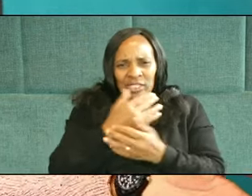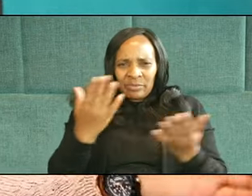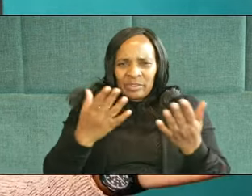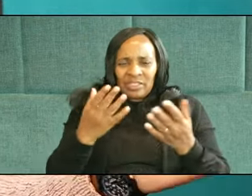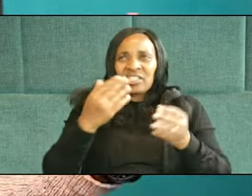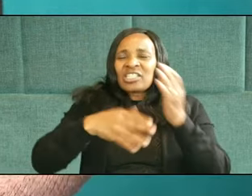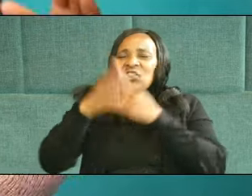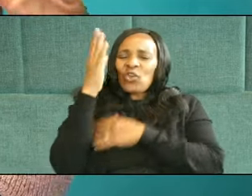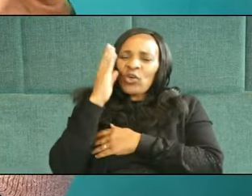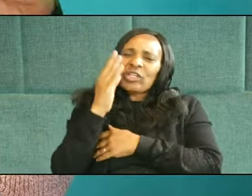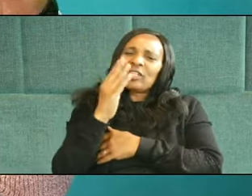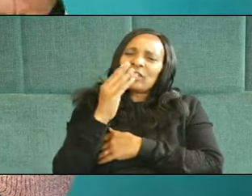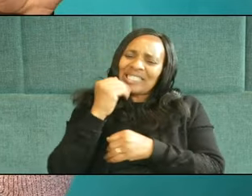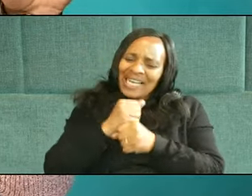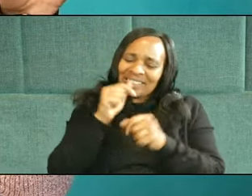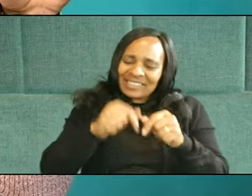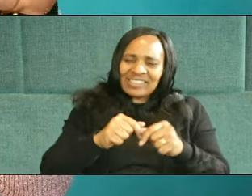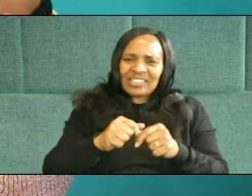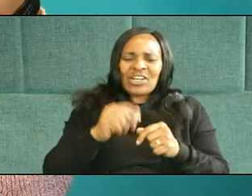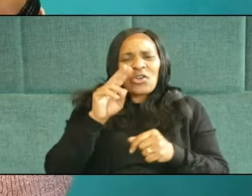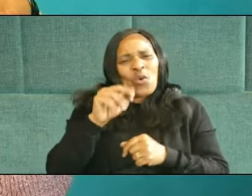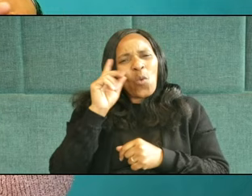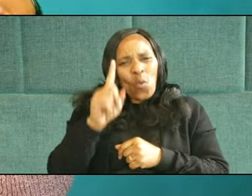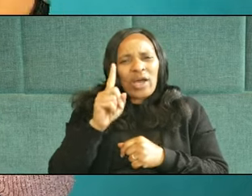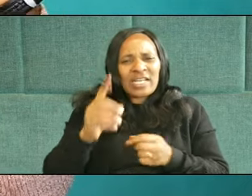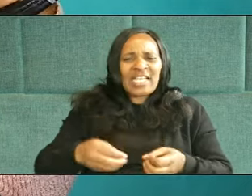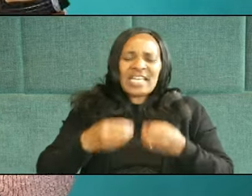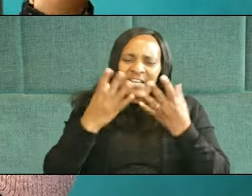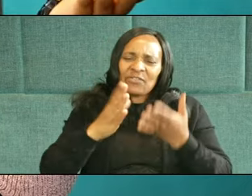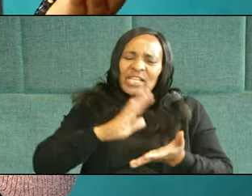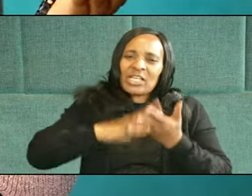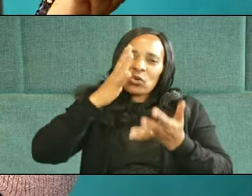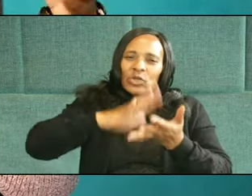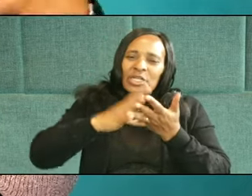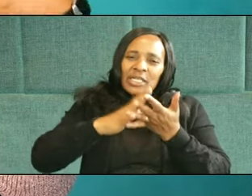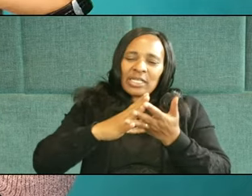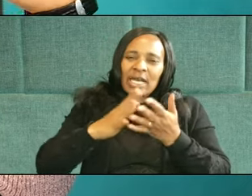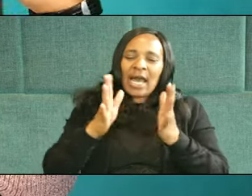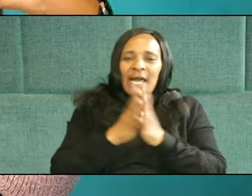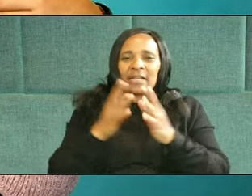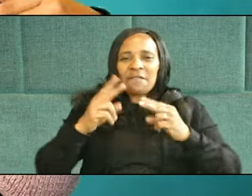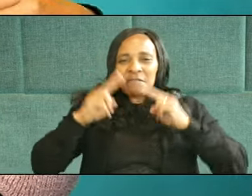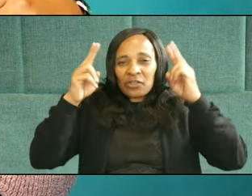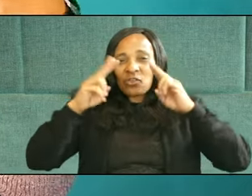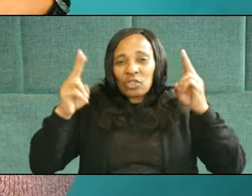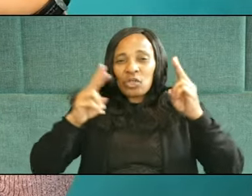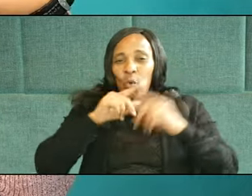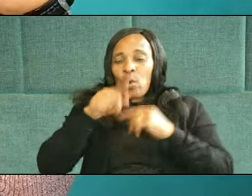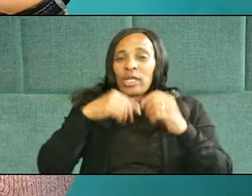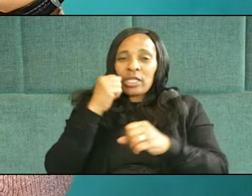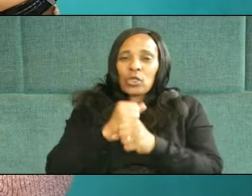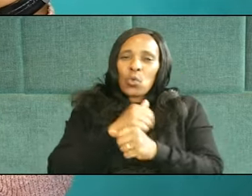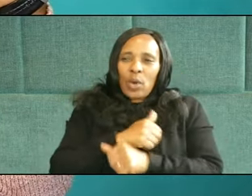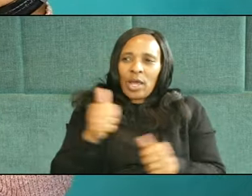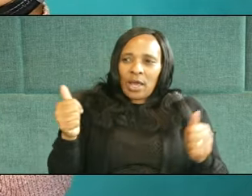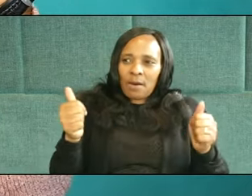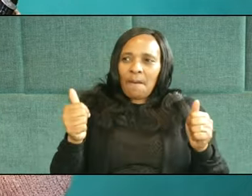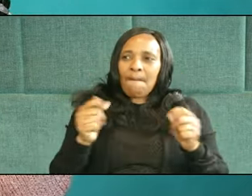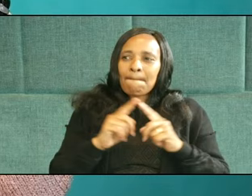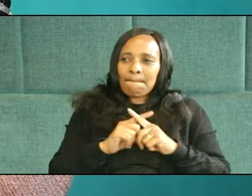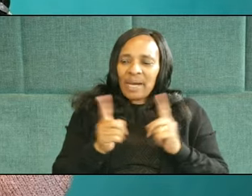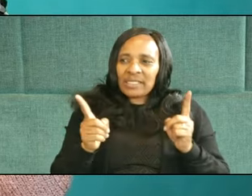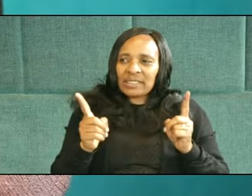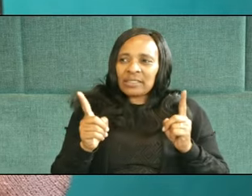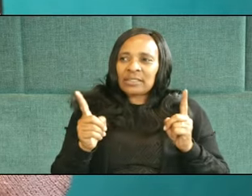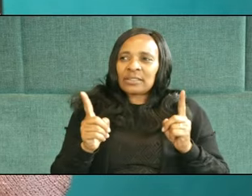fault. No one gives God the glory when they're in victory or when they're doing well. But